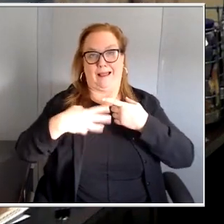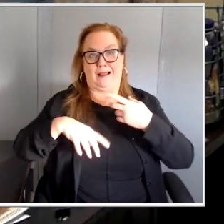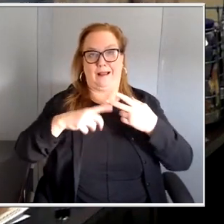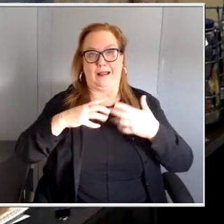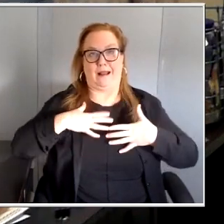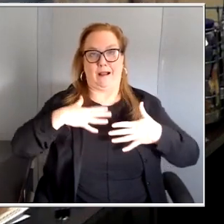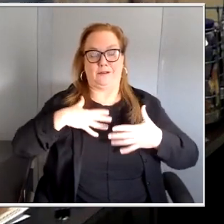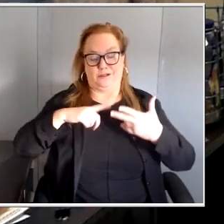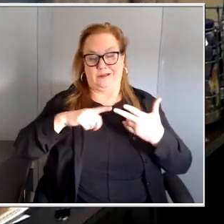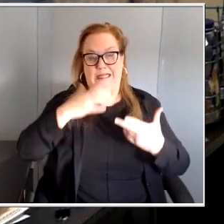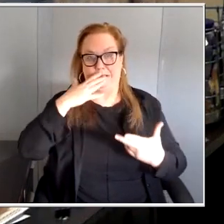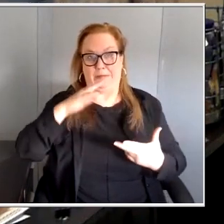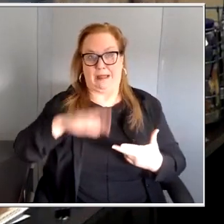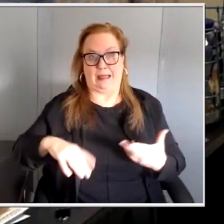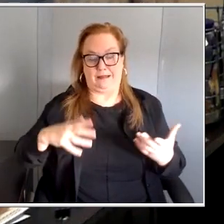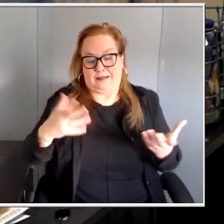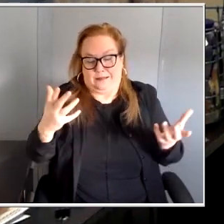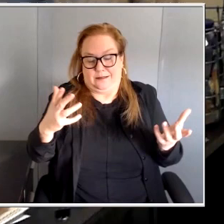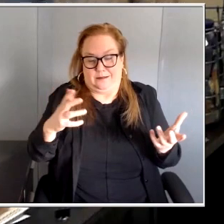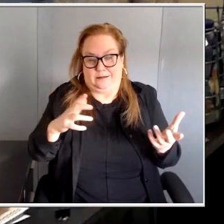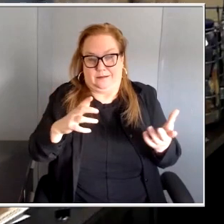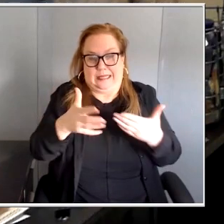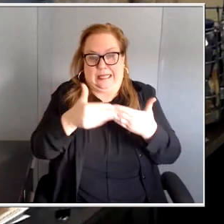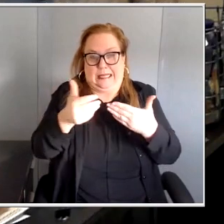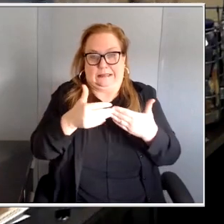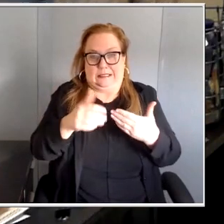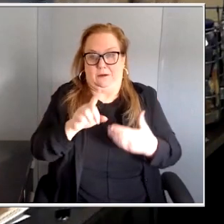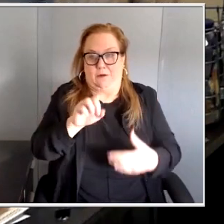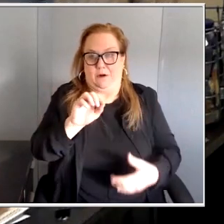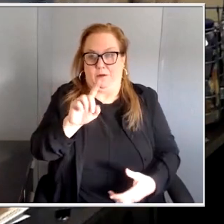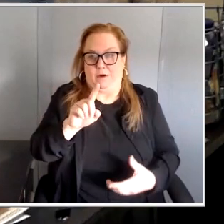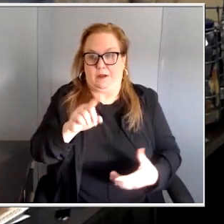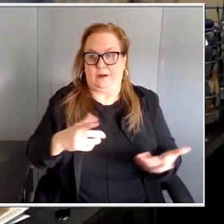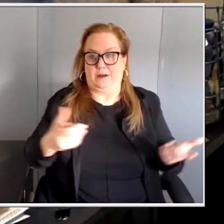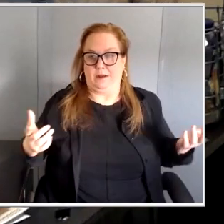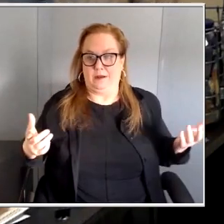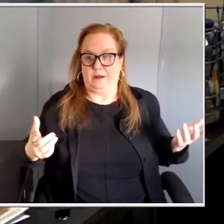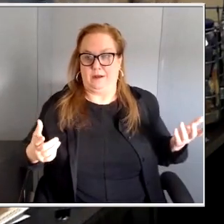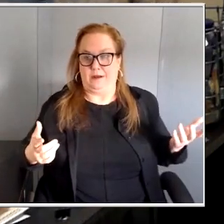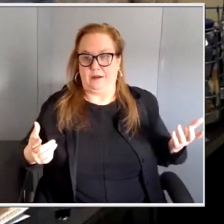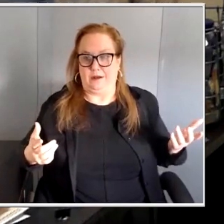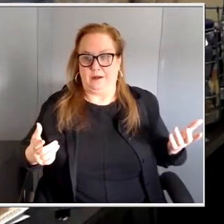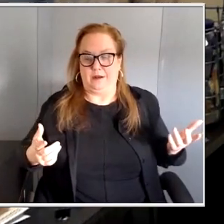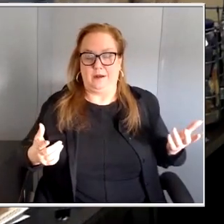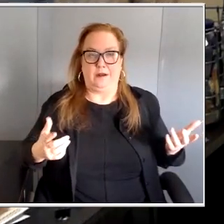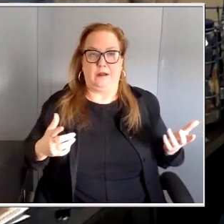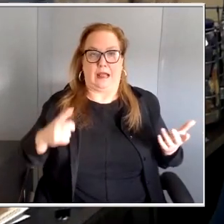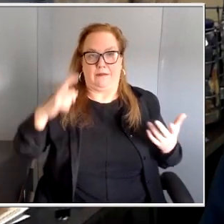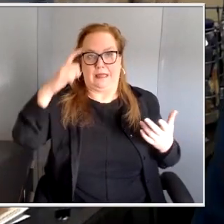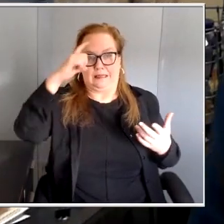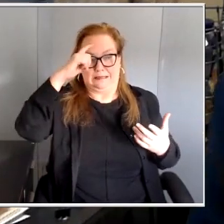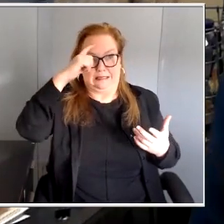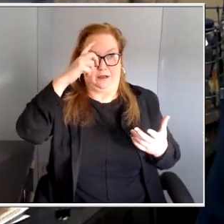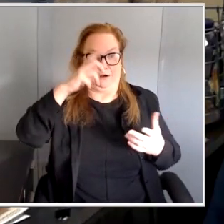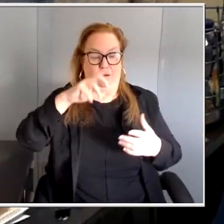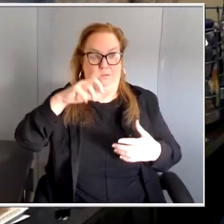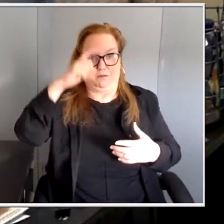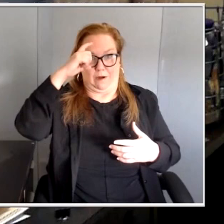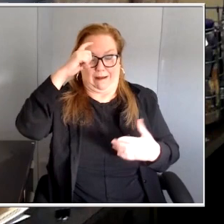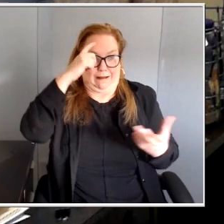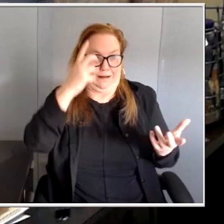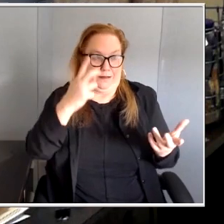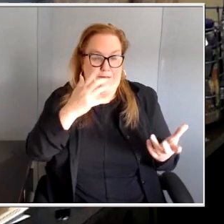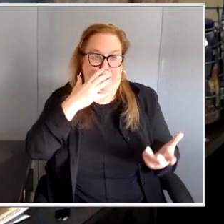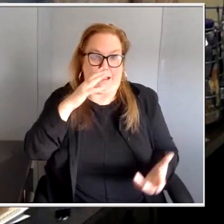the internal medicine 101, right? I mean, so having this virus up inside your brain, and one of the things they taught us, right, is